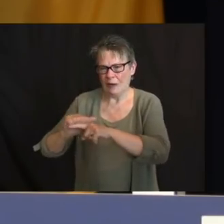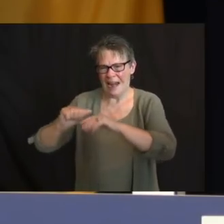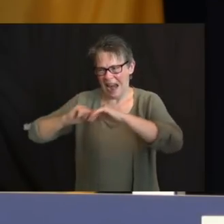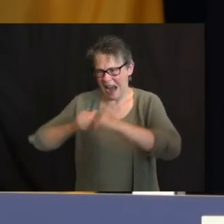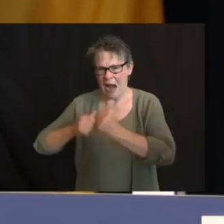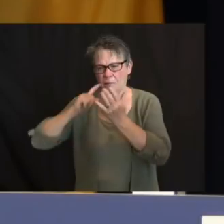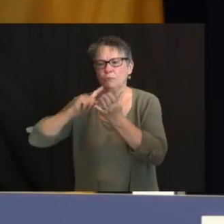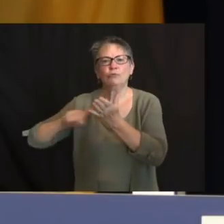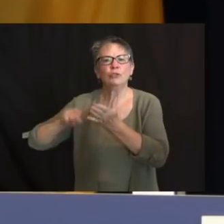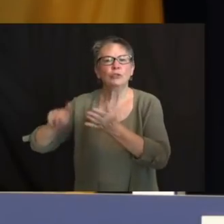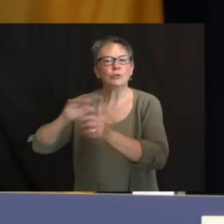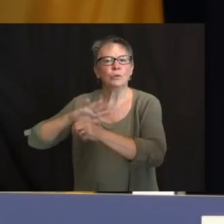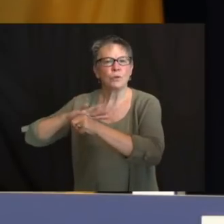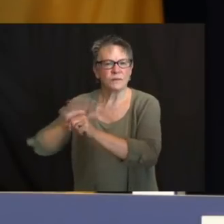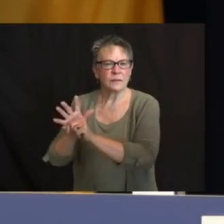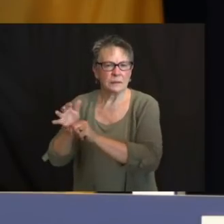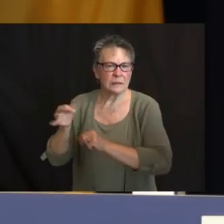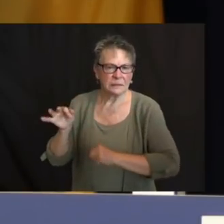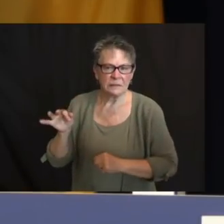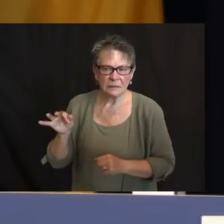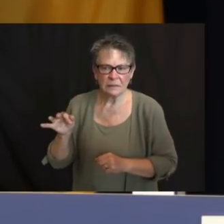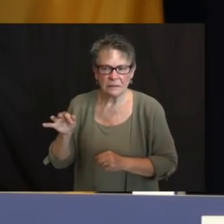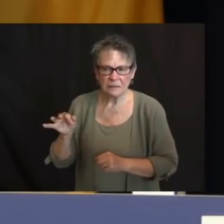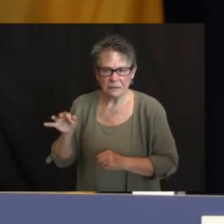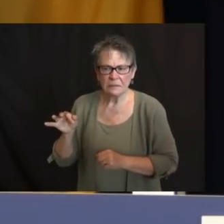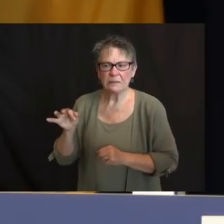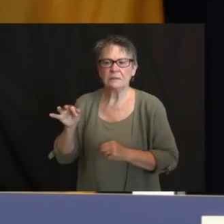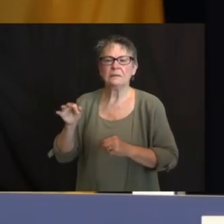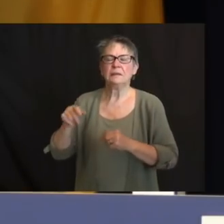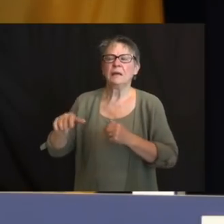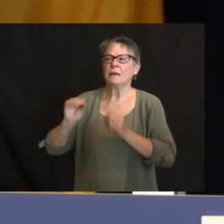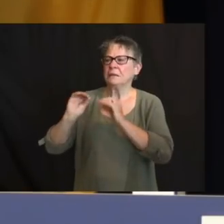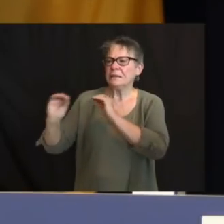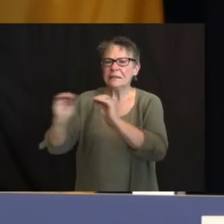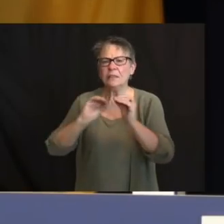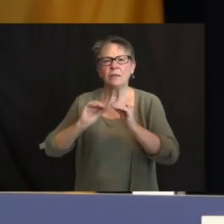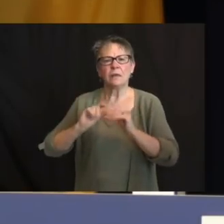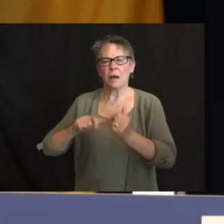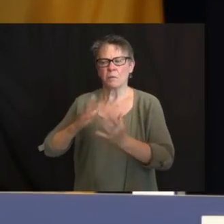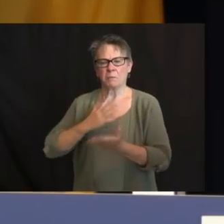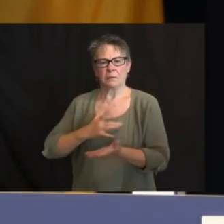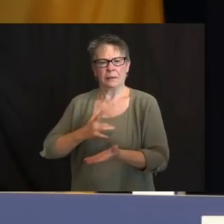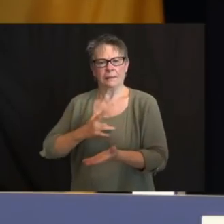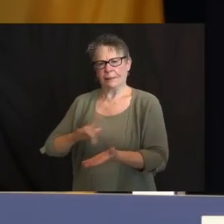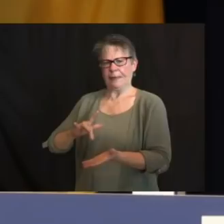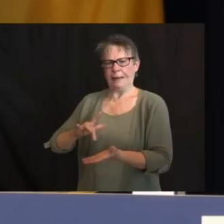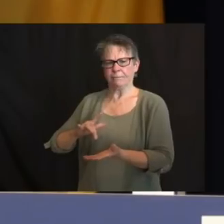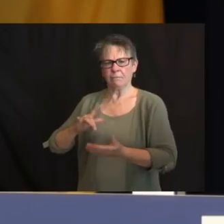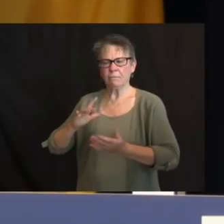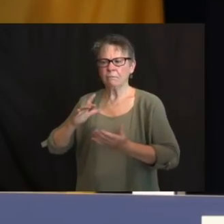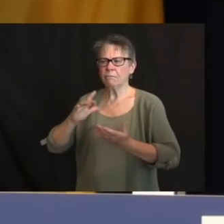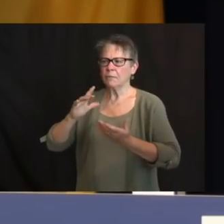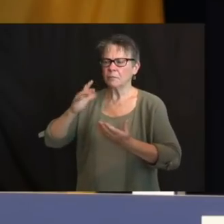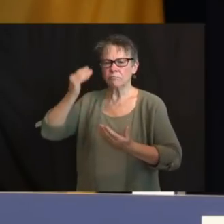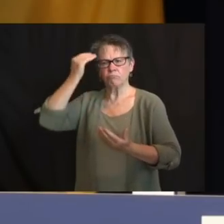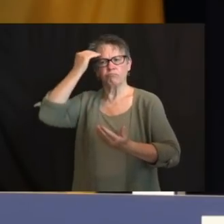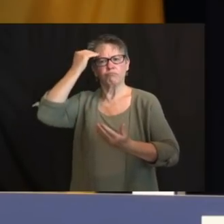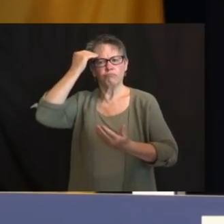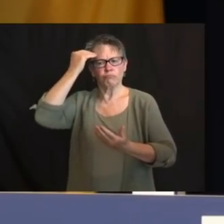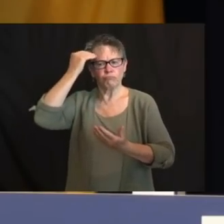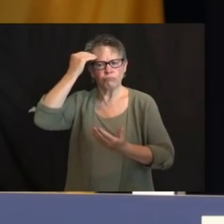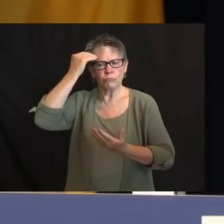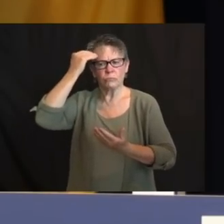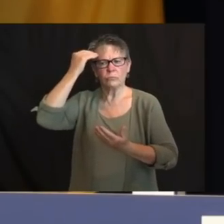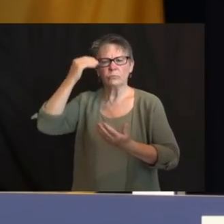and historic cultural context training to ensure that when contact tracers are connecting with exposed individuals from